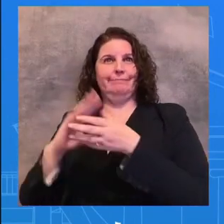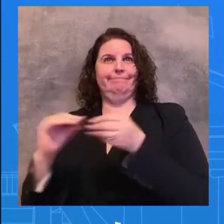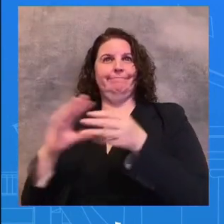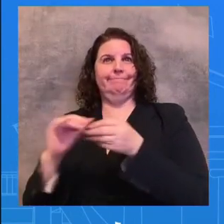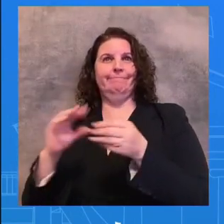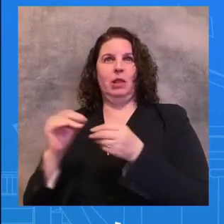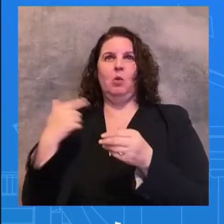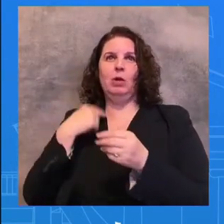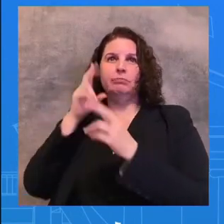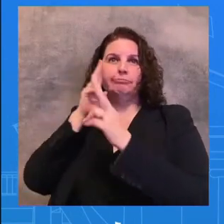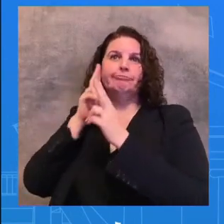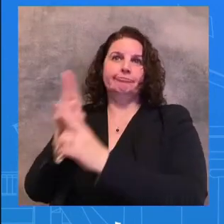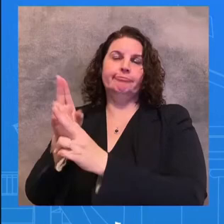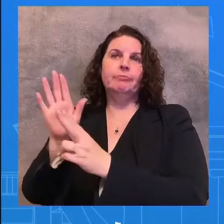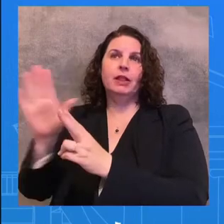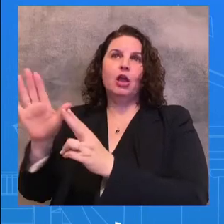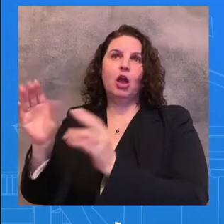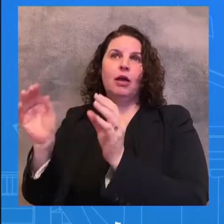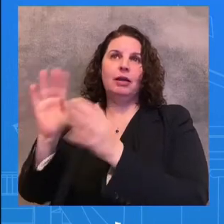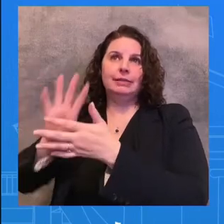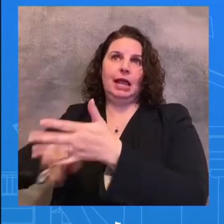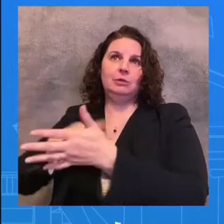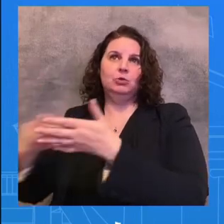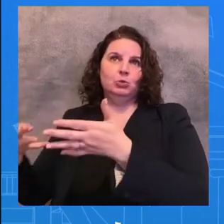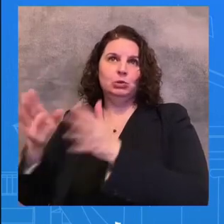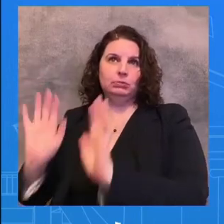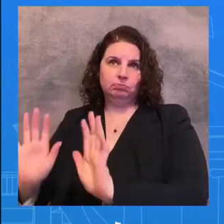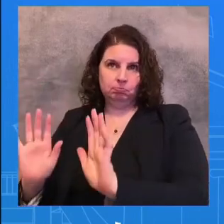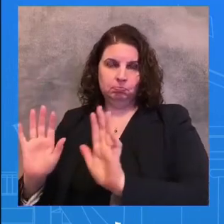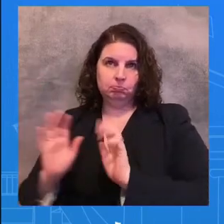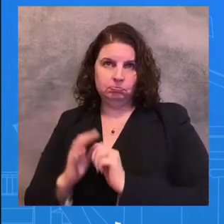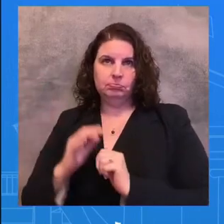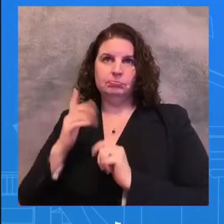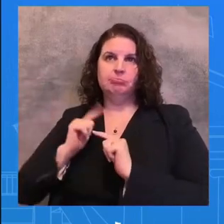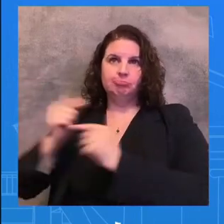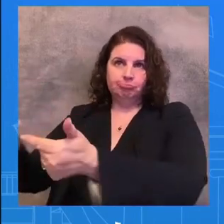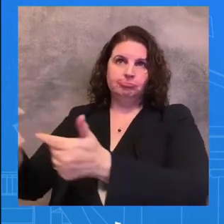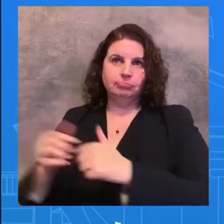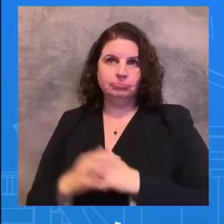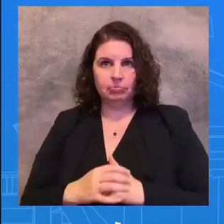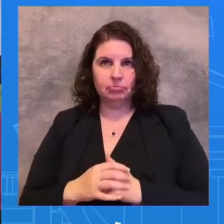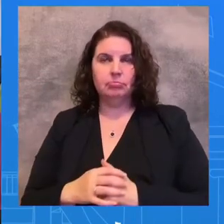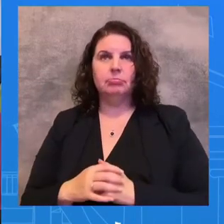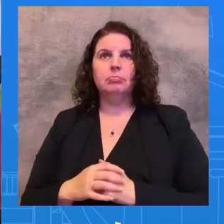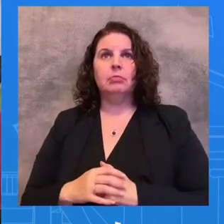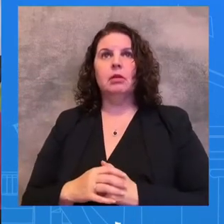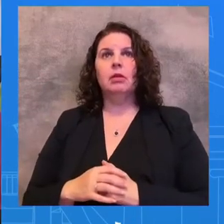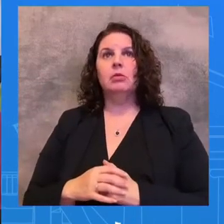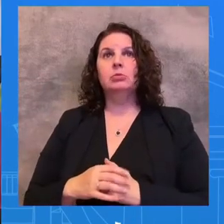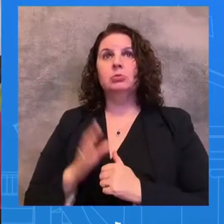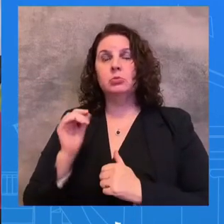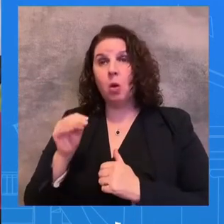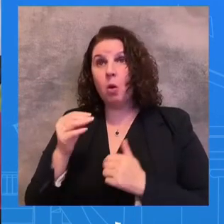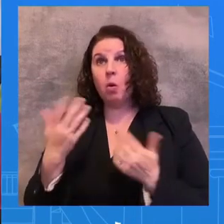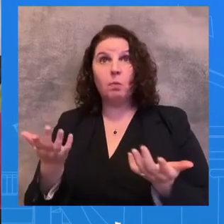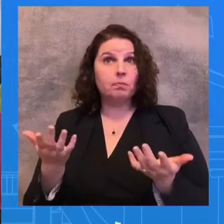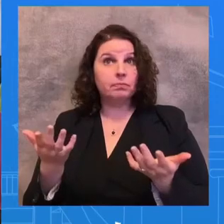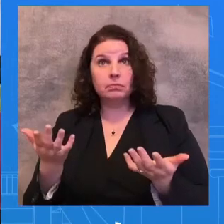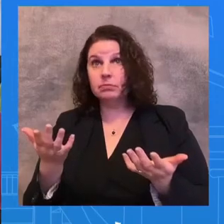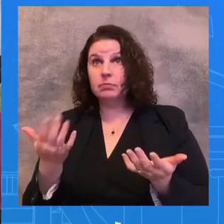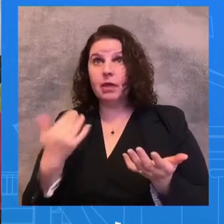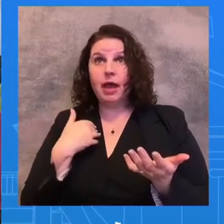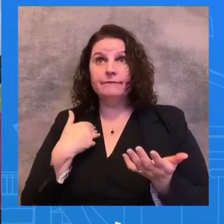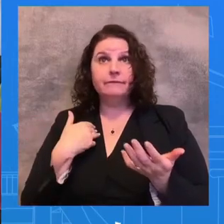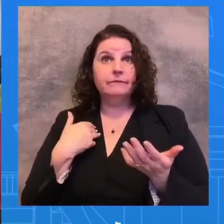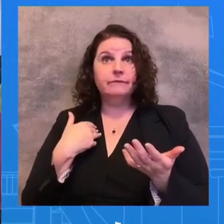so all of you can have an opportunity to attend that. But Zeke, so we have a couple minutes. A couple follow-ups on Jake. Sure. The president intends to